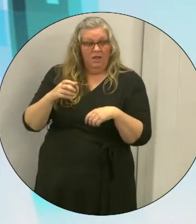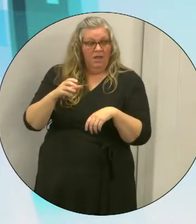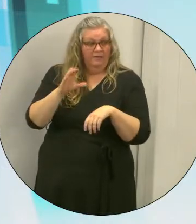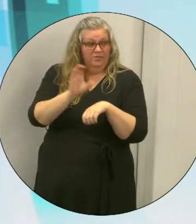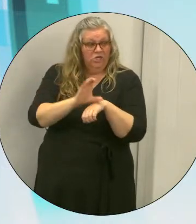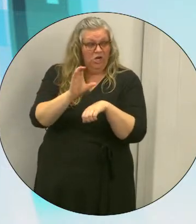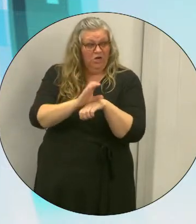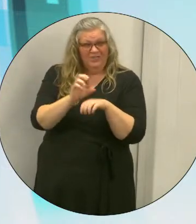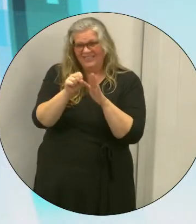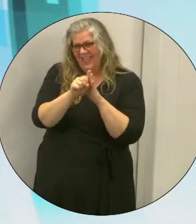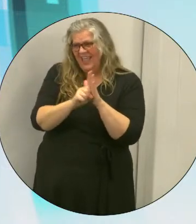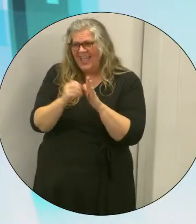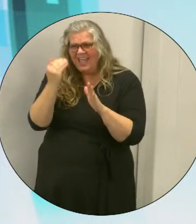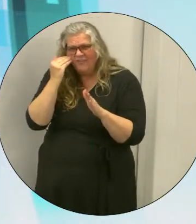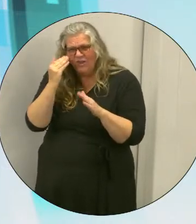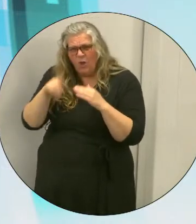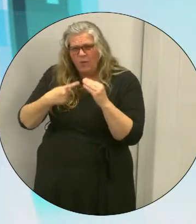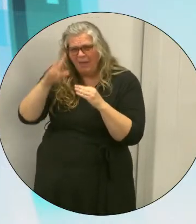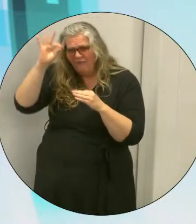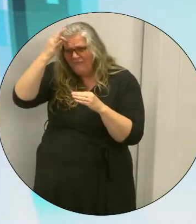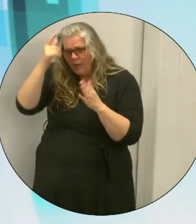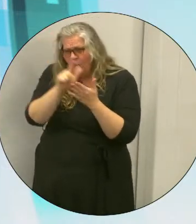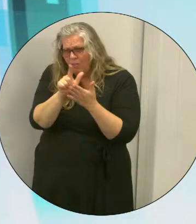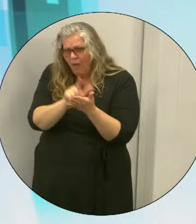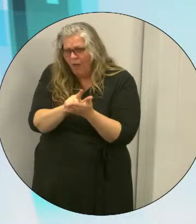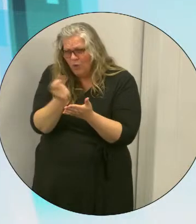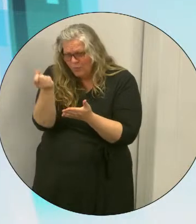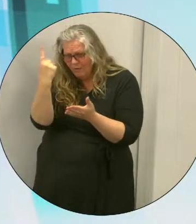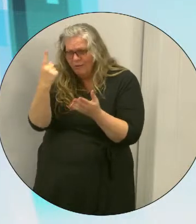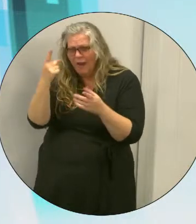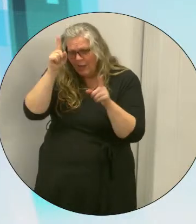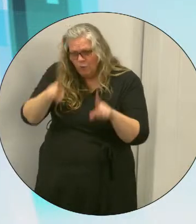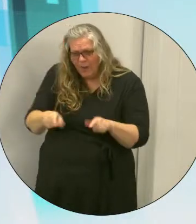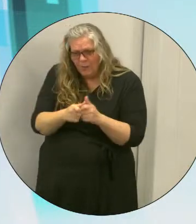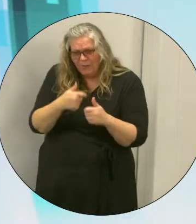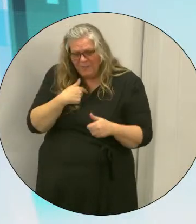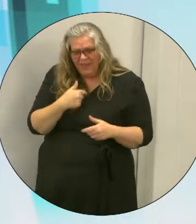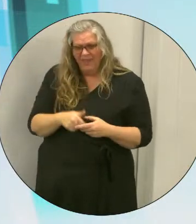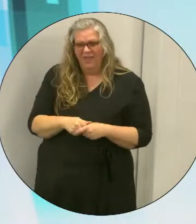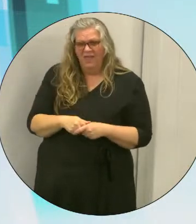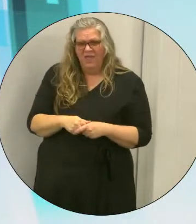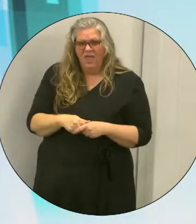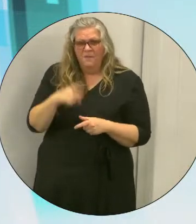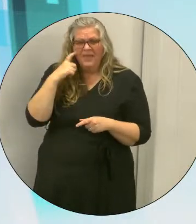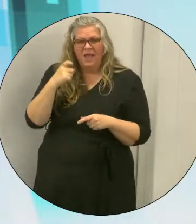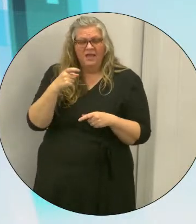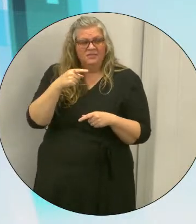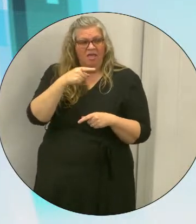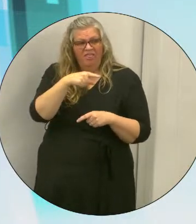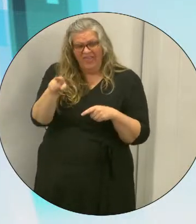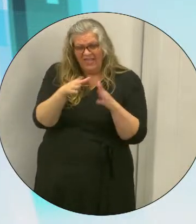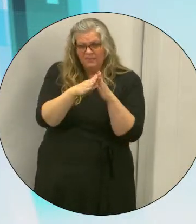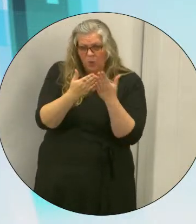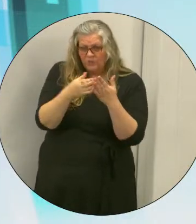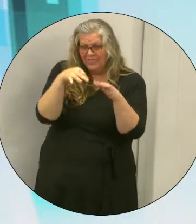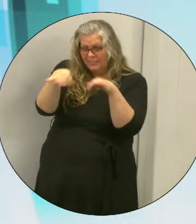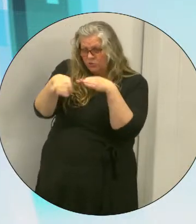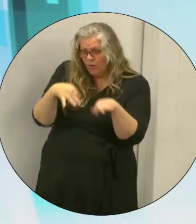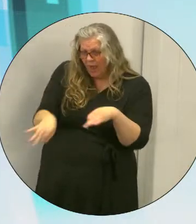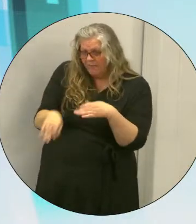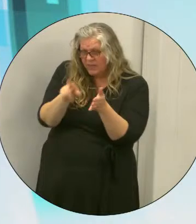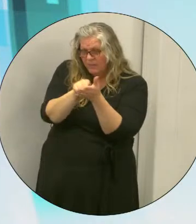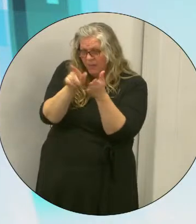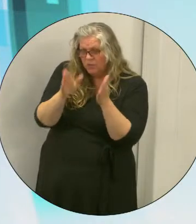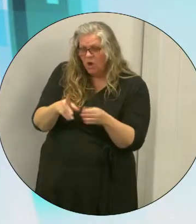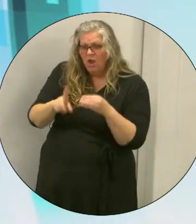you knew anything about federal law, I'm sure you would agree with me because these books, as described by the publisher,